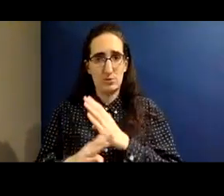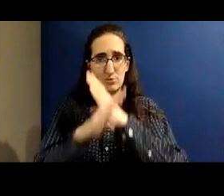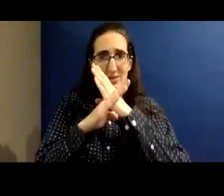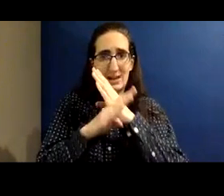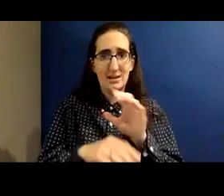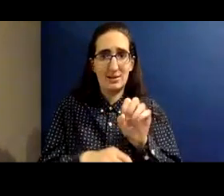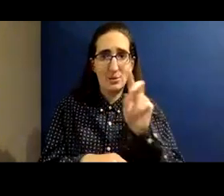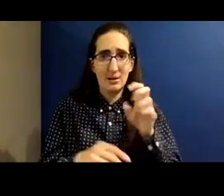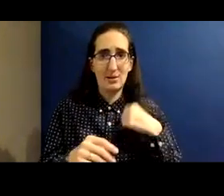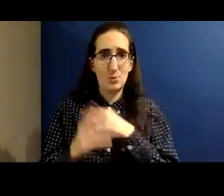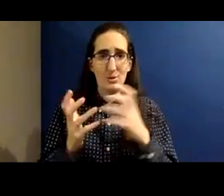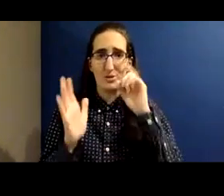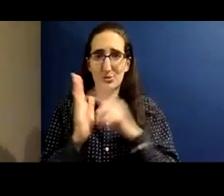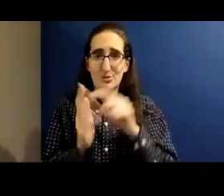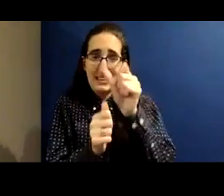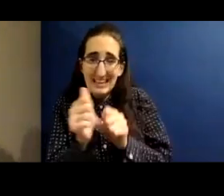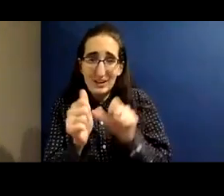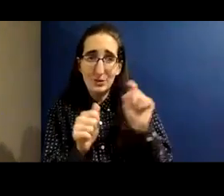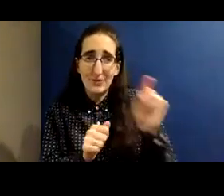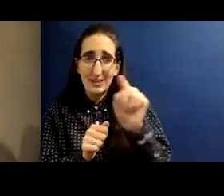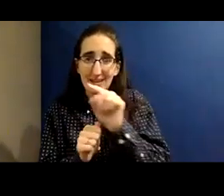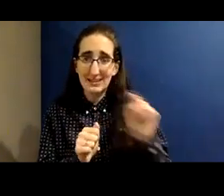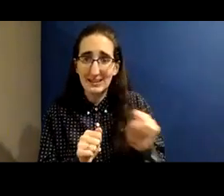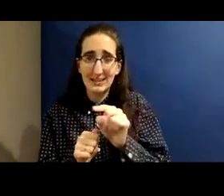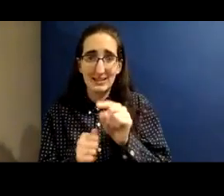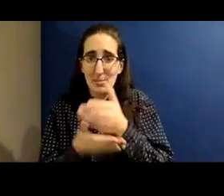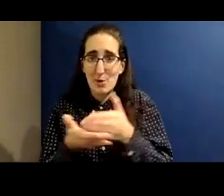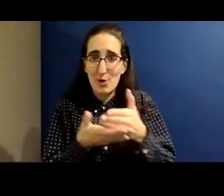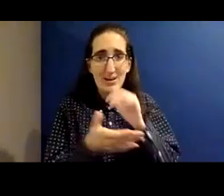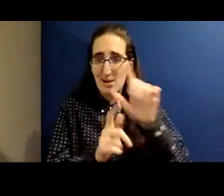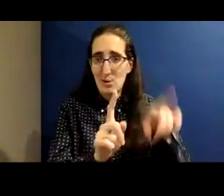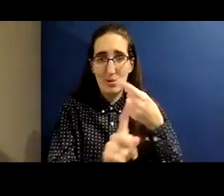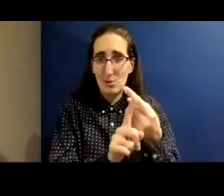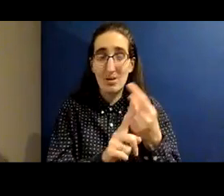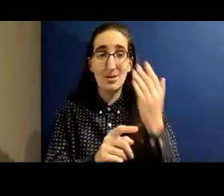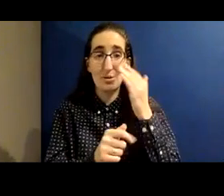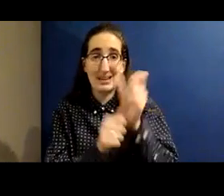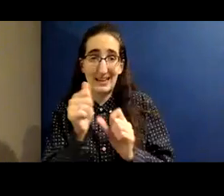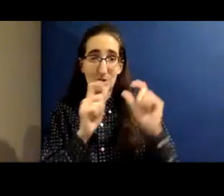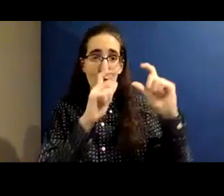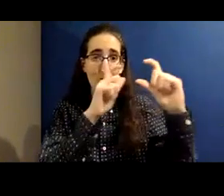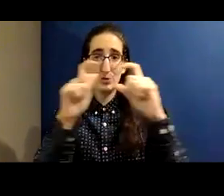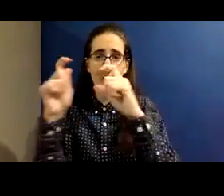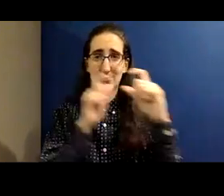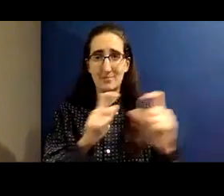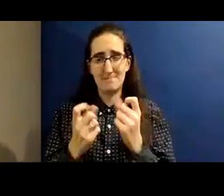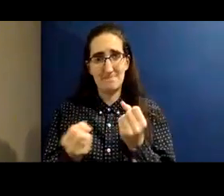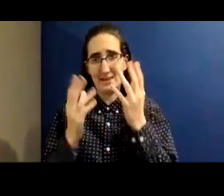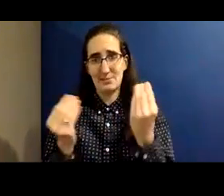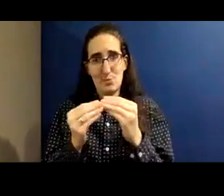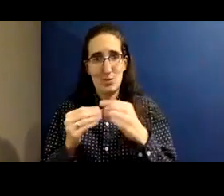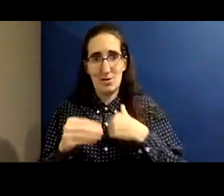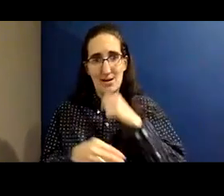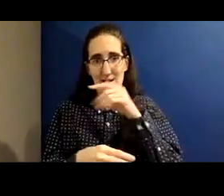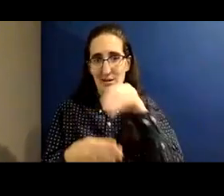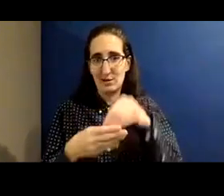to address each of these components, not just one, because we know that each of these components, plus many more that I didn't include,